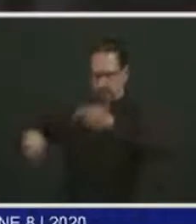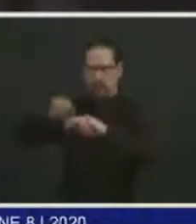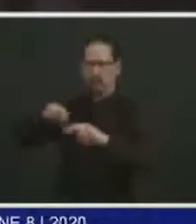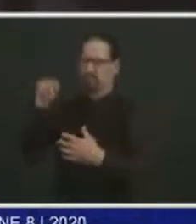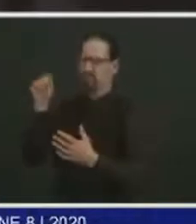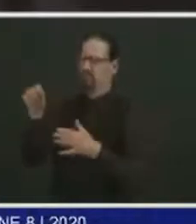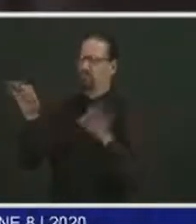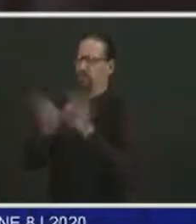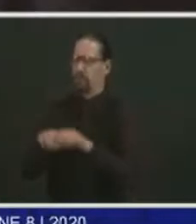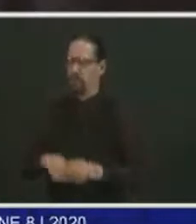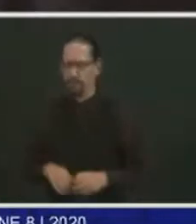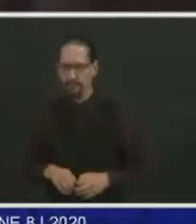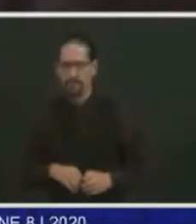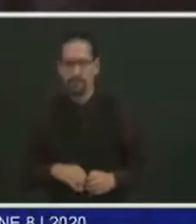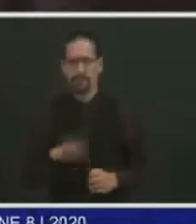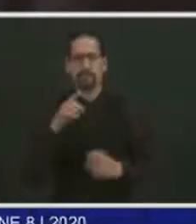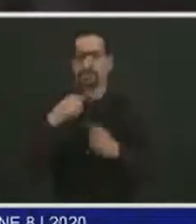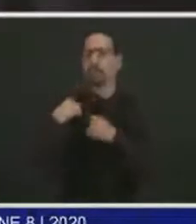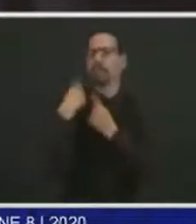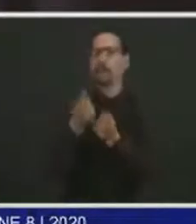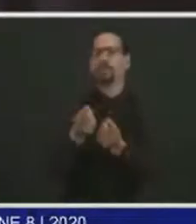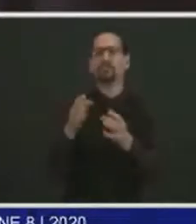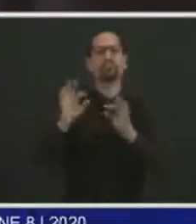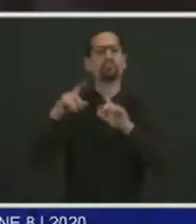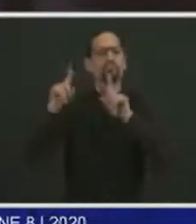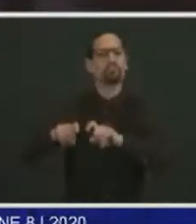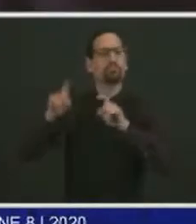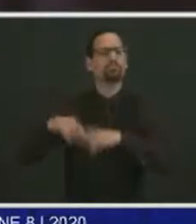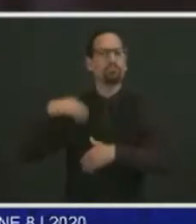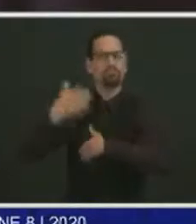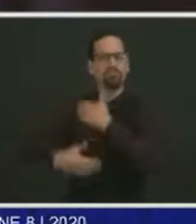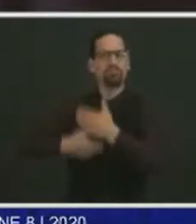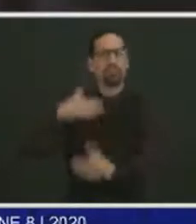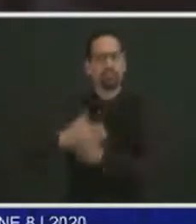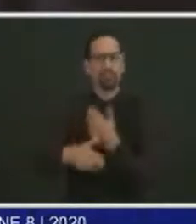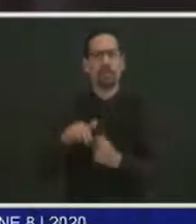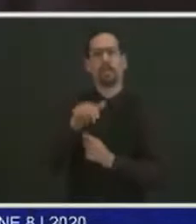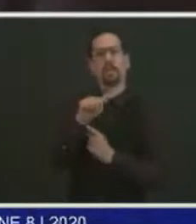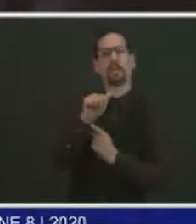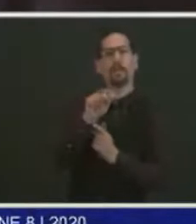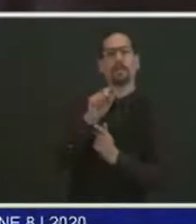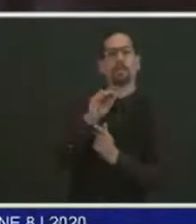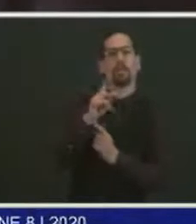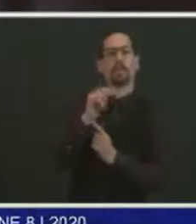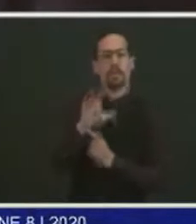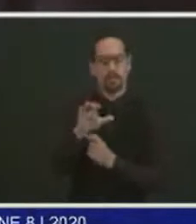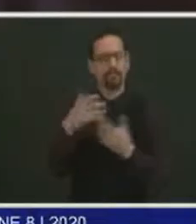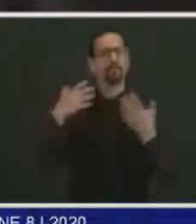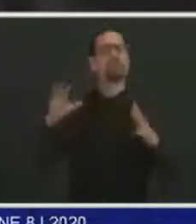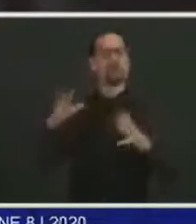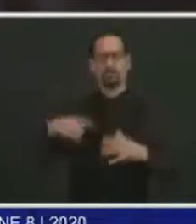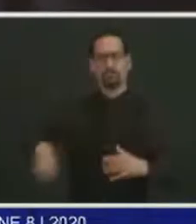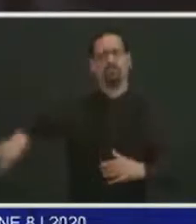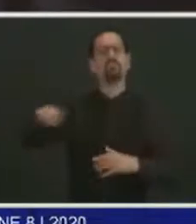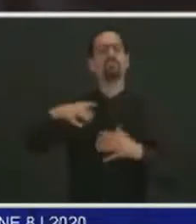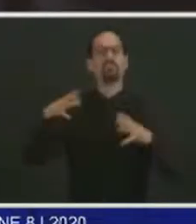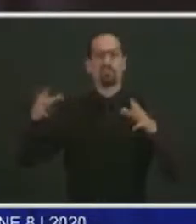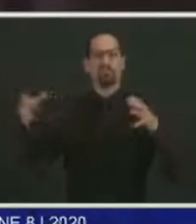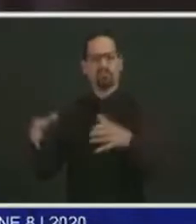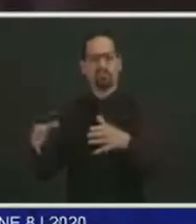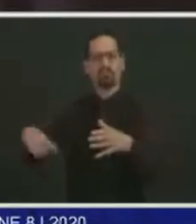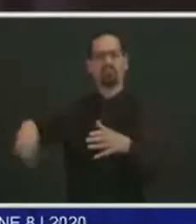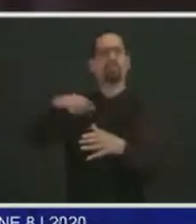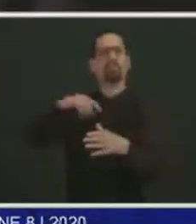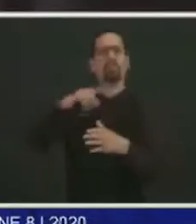testing asymptomatic people who live in congregate care settings. That's been the first example. What the